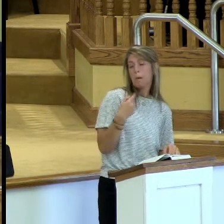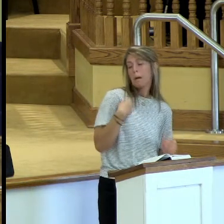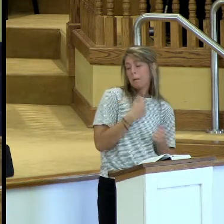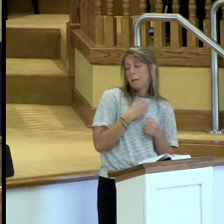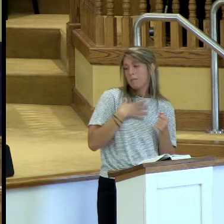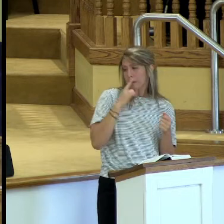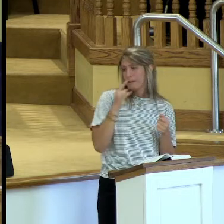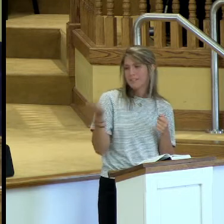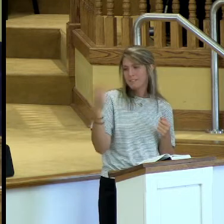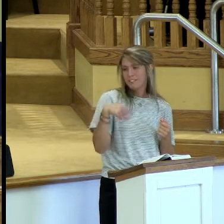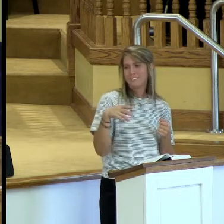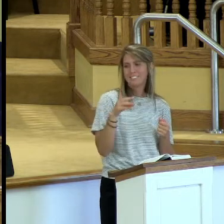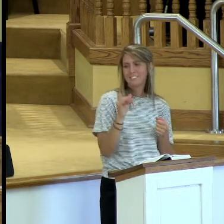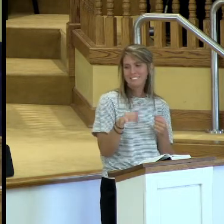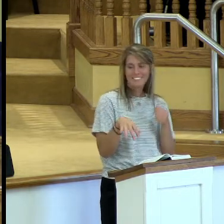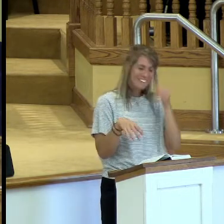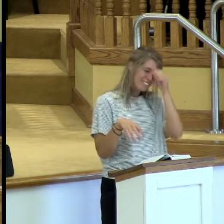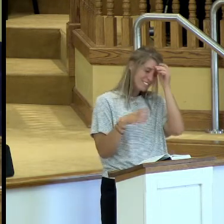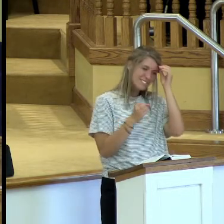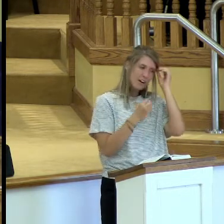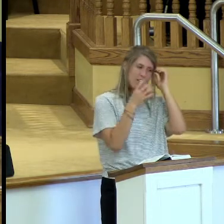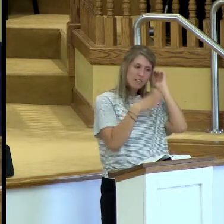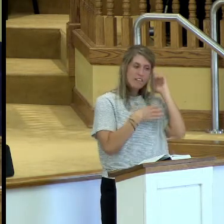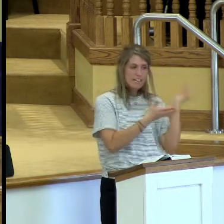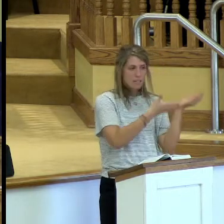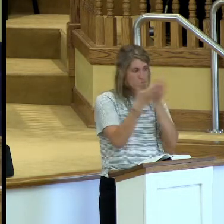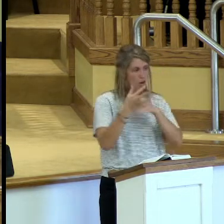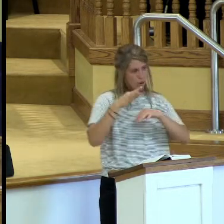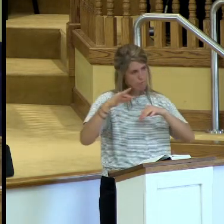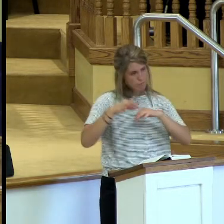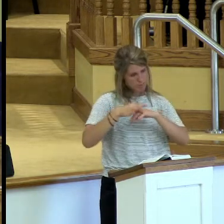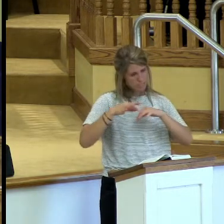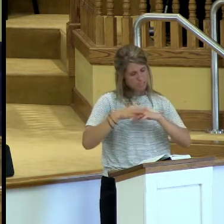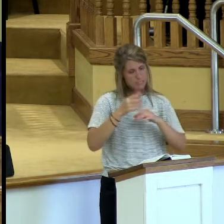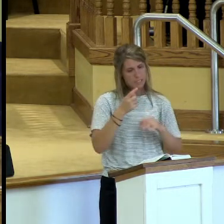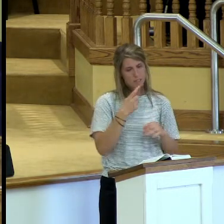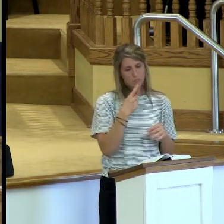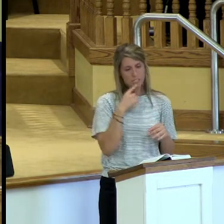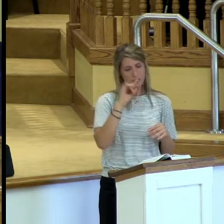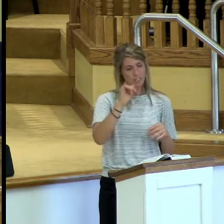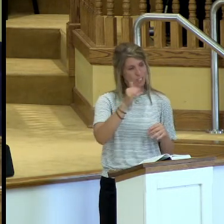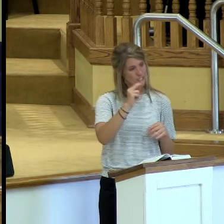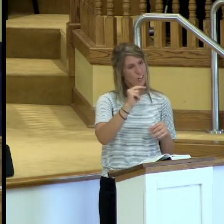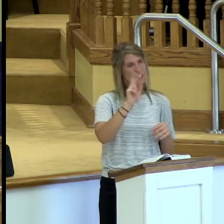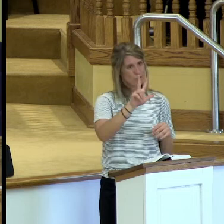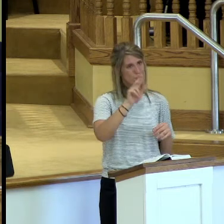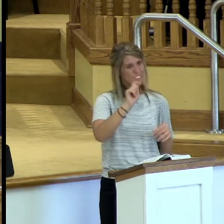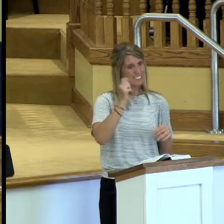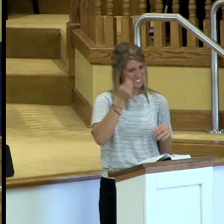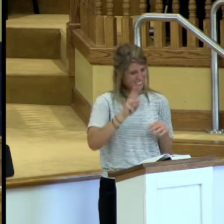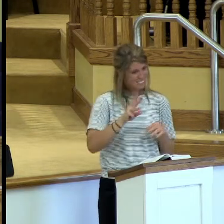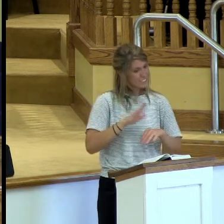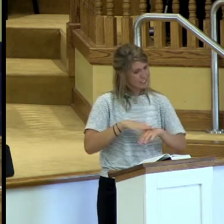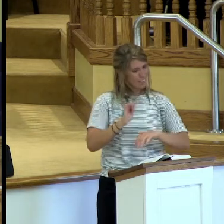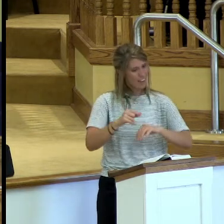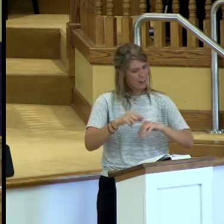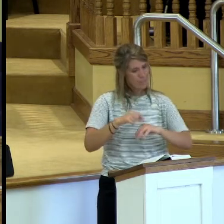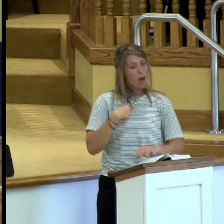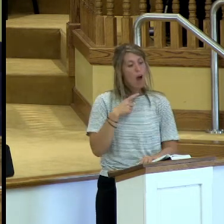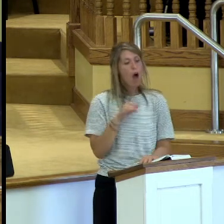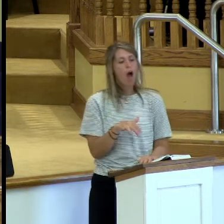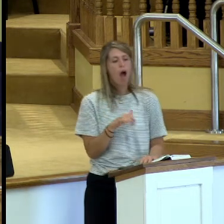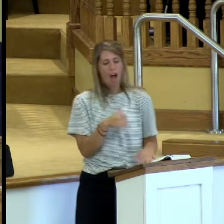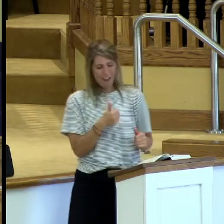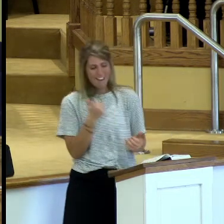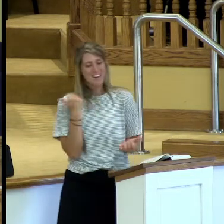I love my kids, so let's do it. The lady brought out rings. One of them said John 3:16 on it. I was